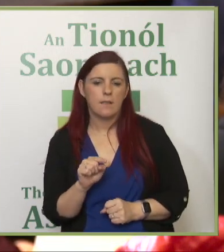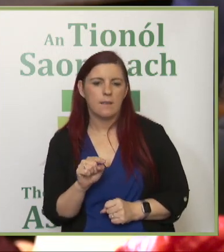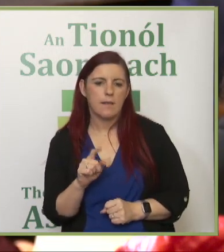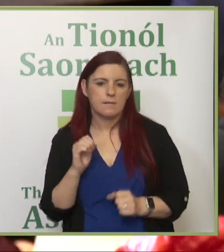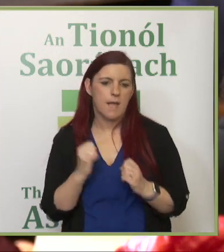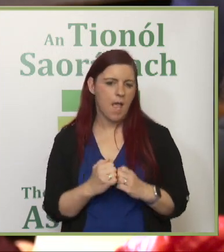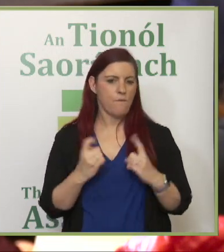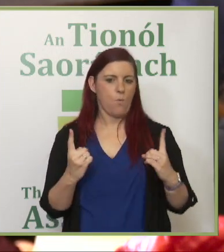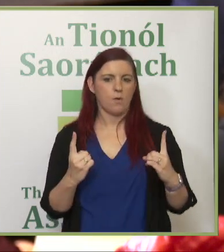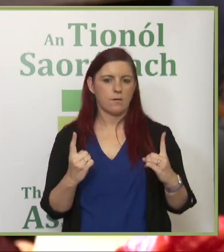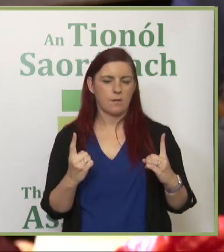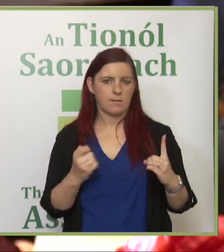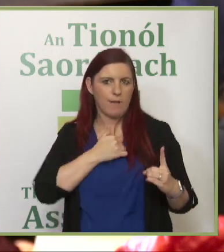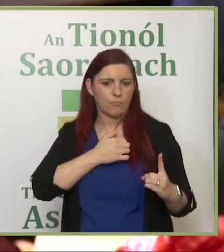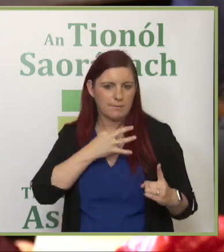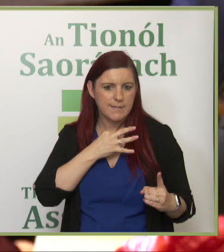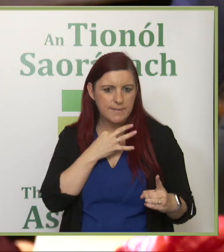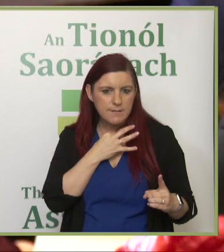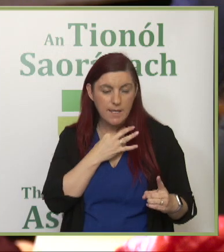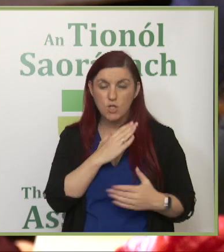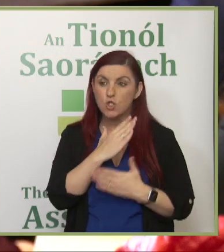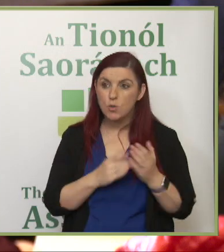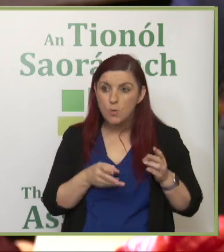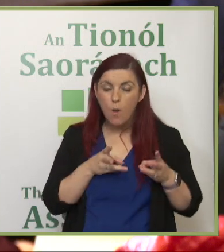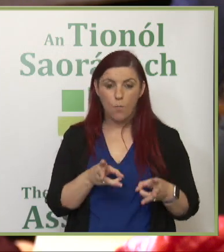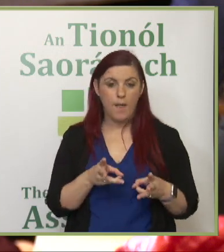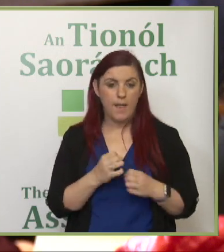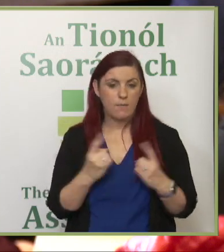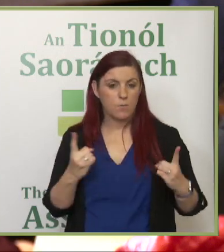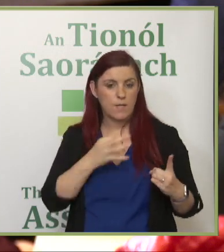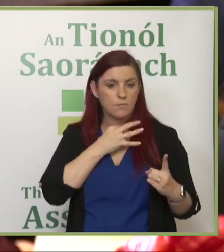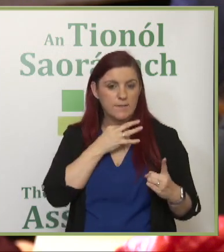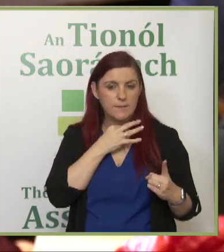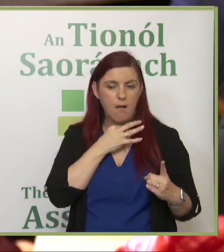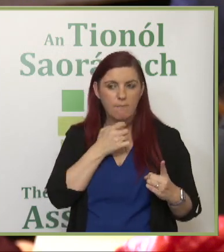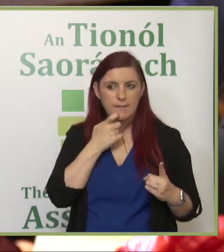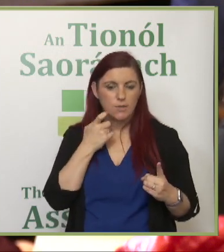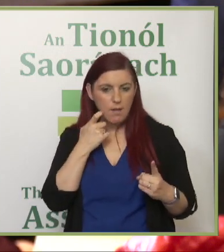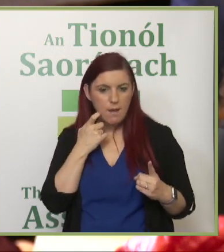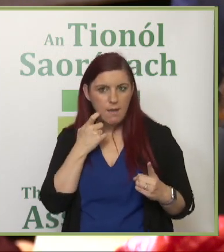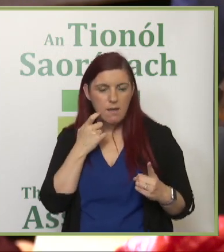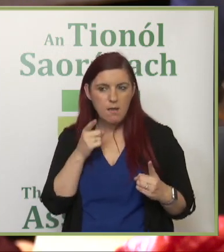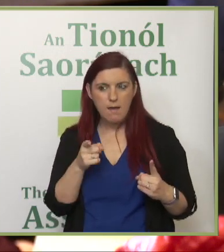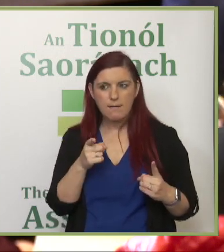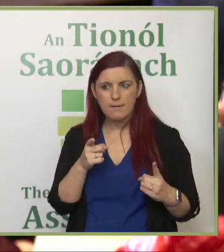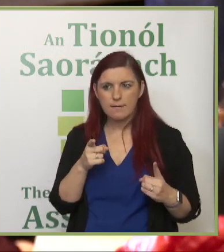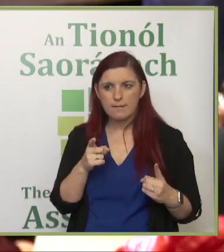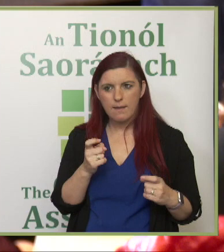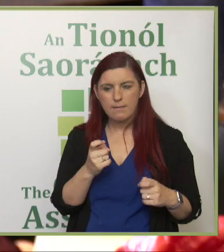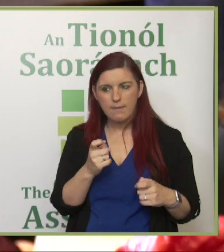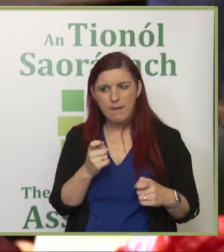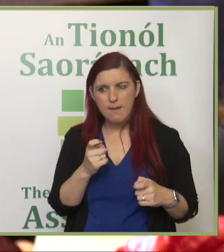is ultimately at risk to some extent of addiction and death.